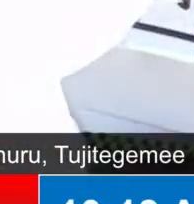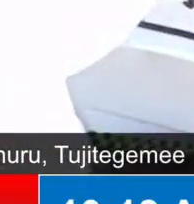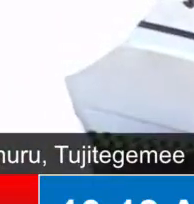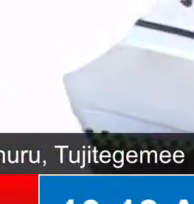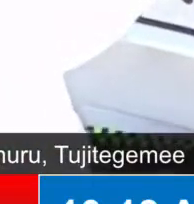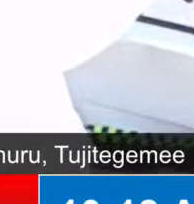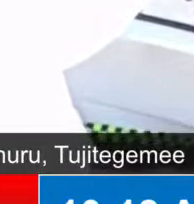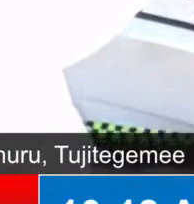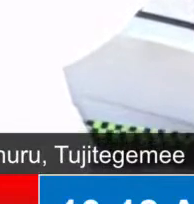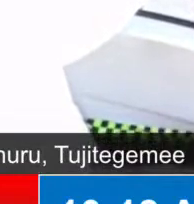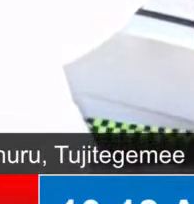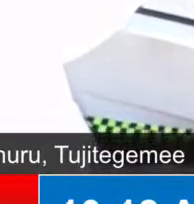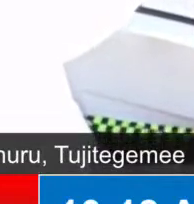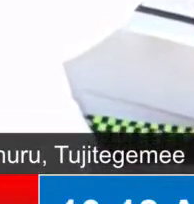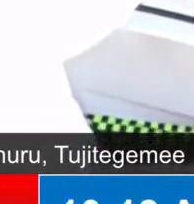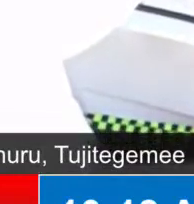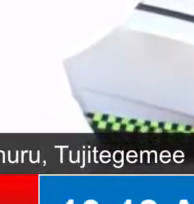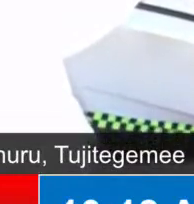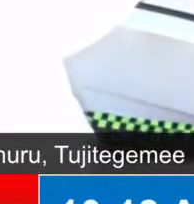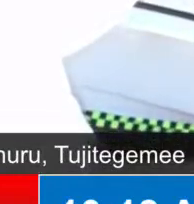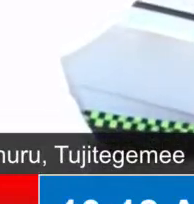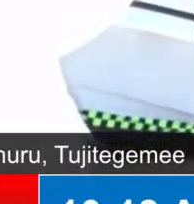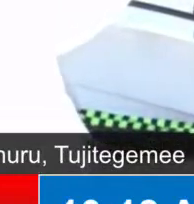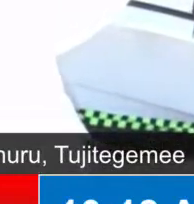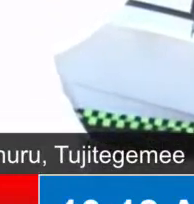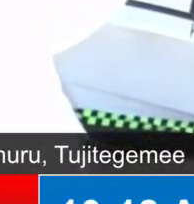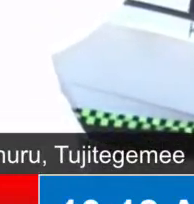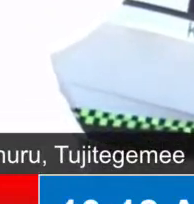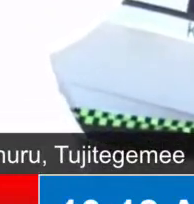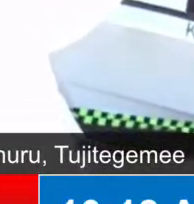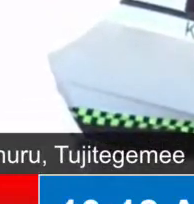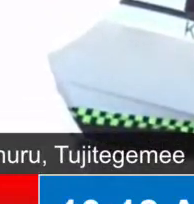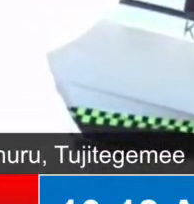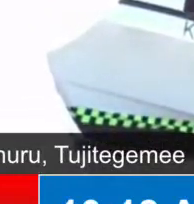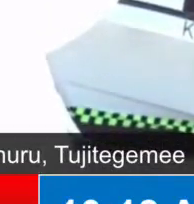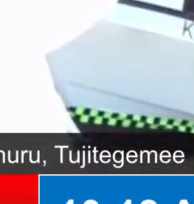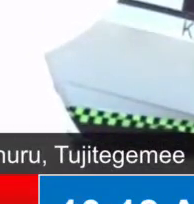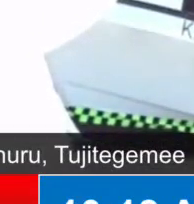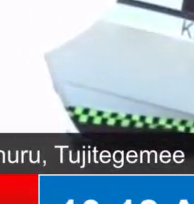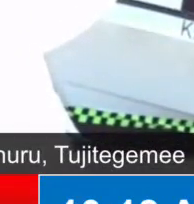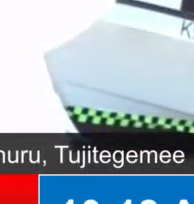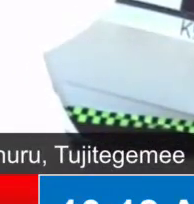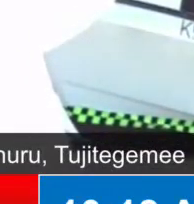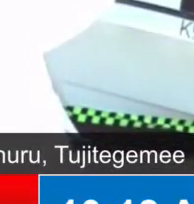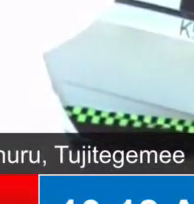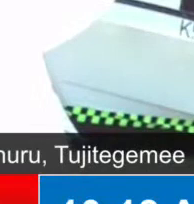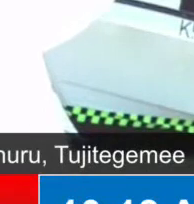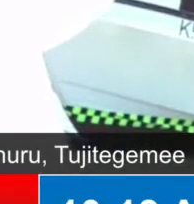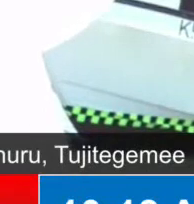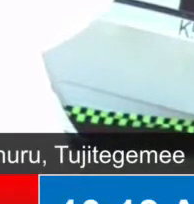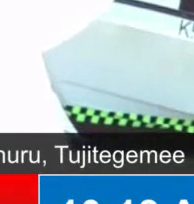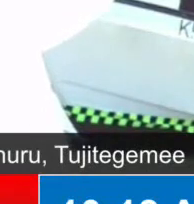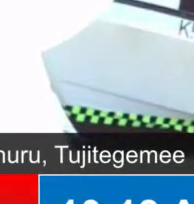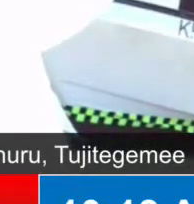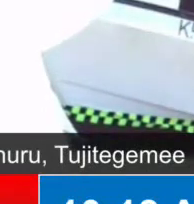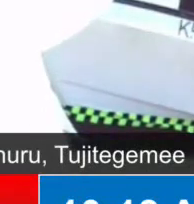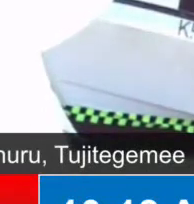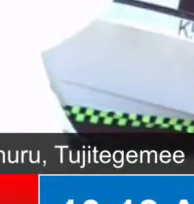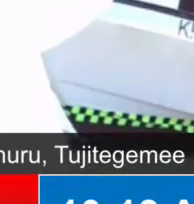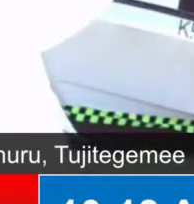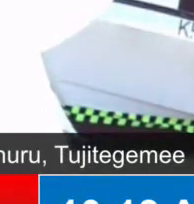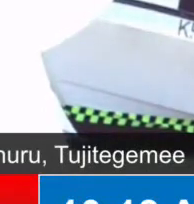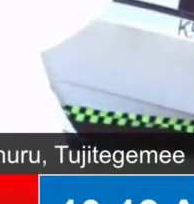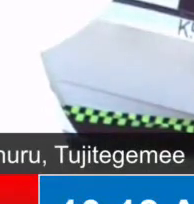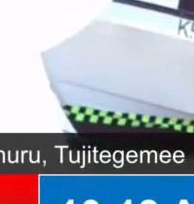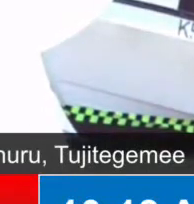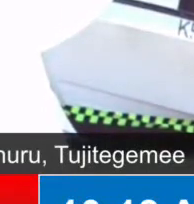In the name of the Father, the Son, and the Holy Spirit, Almighty and everlasting Father, we come to your throne